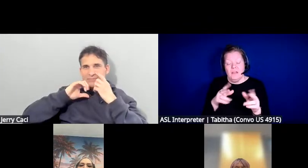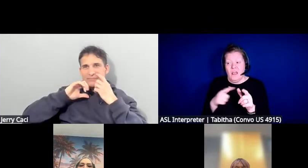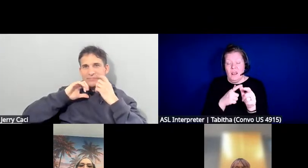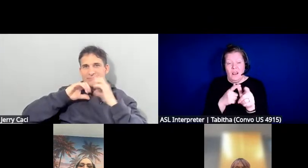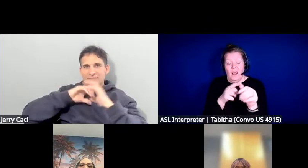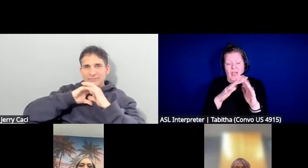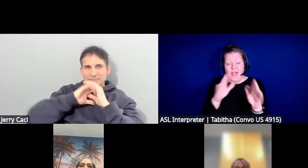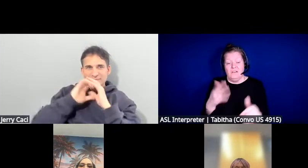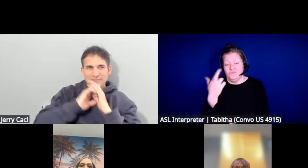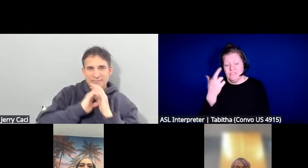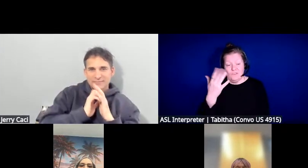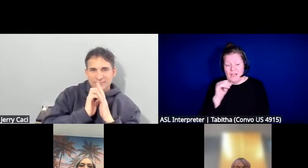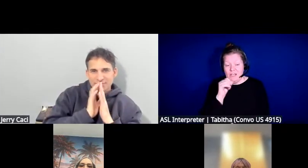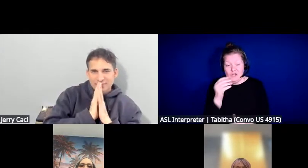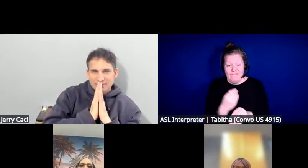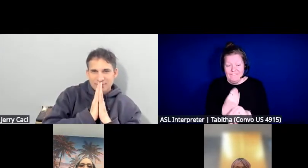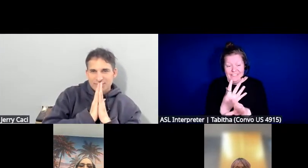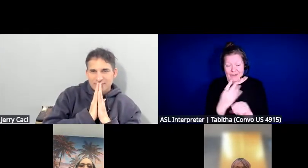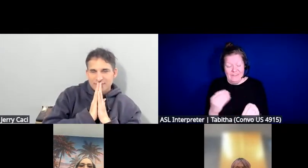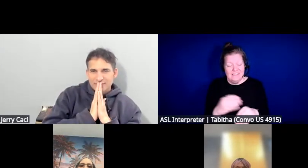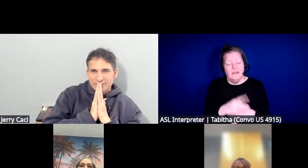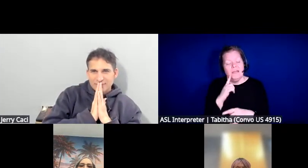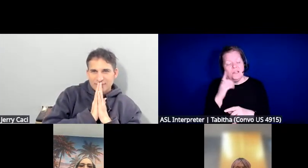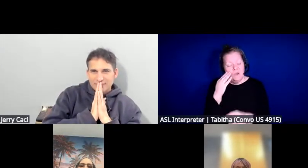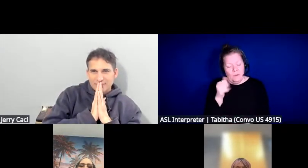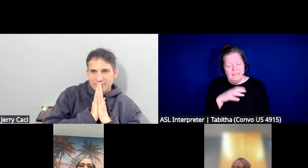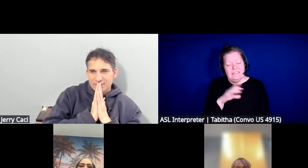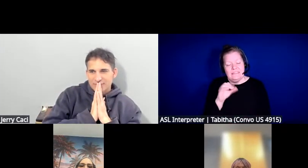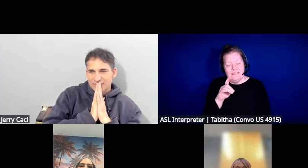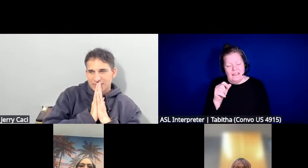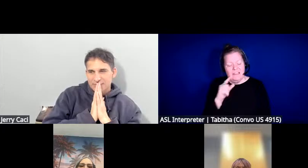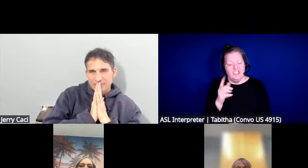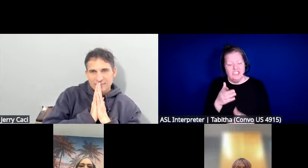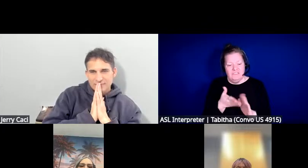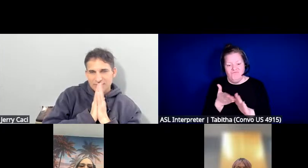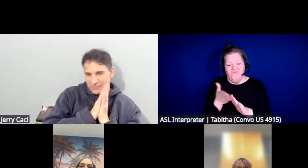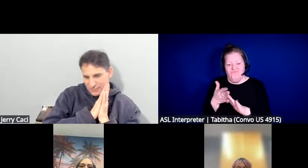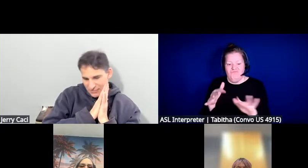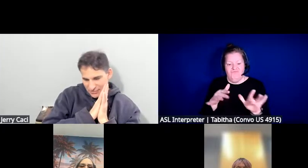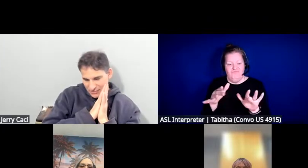why she ain't got her video on. But I know Miss Adela, she's up and running about.